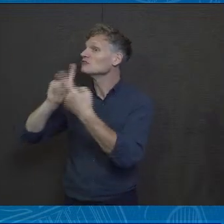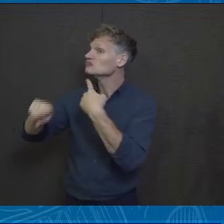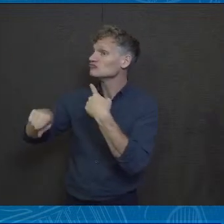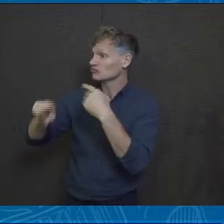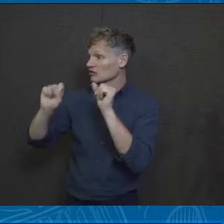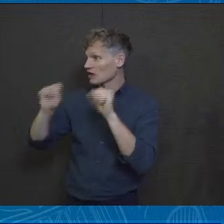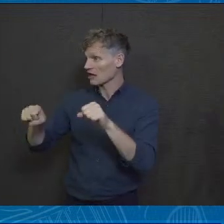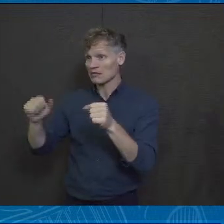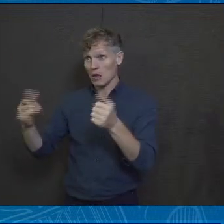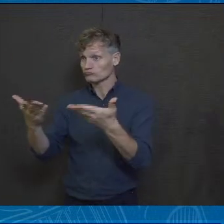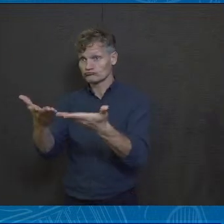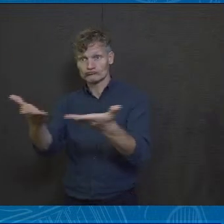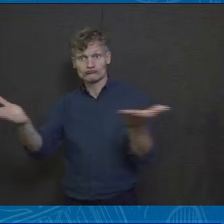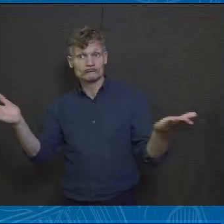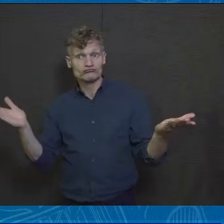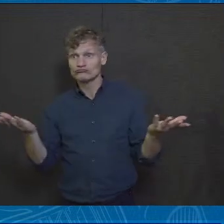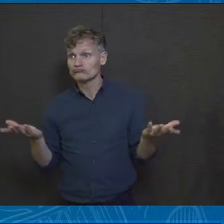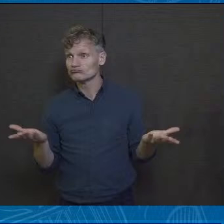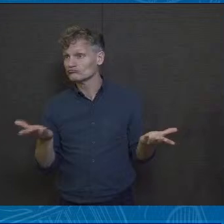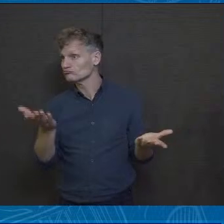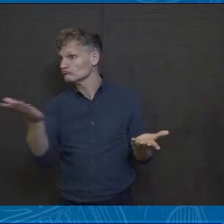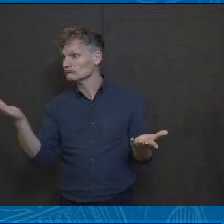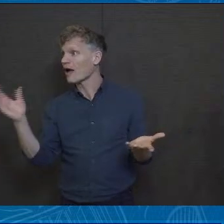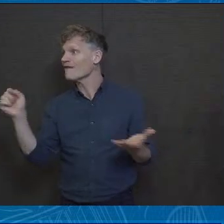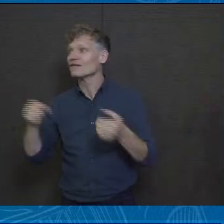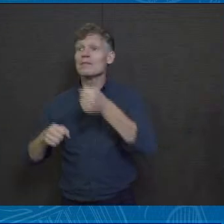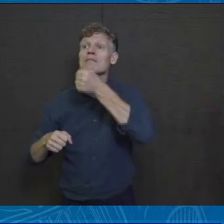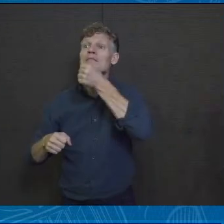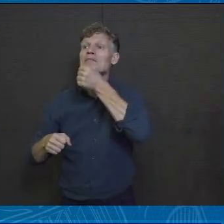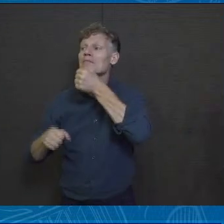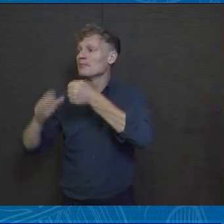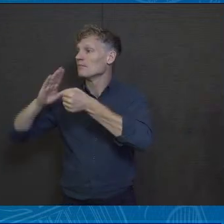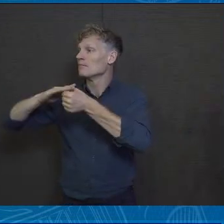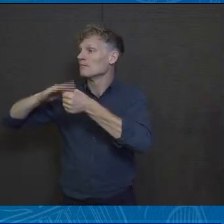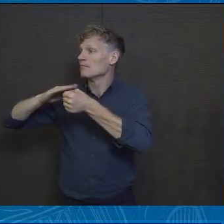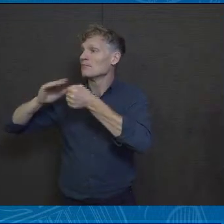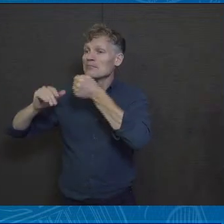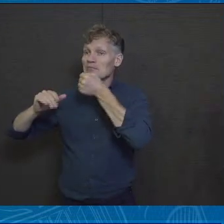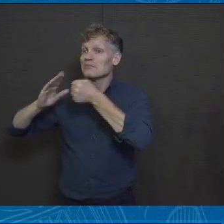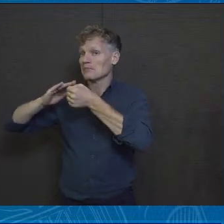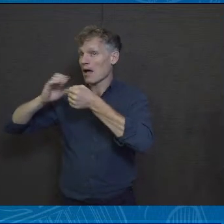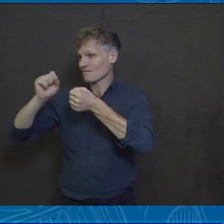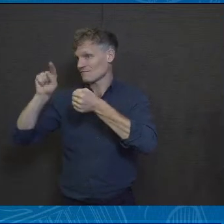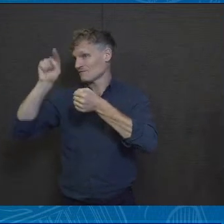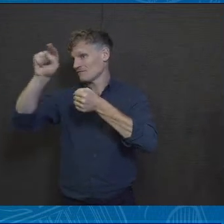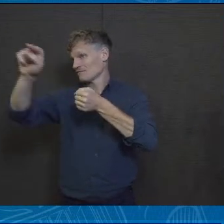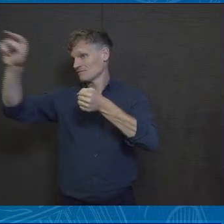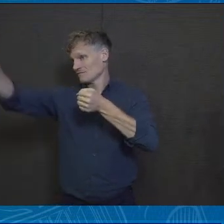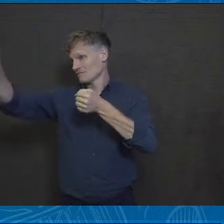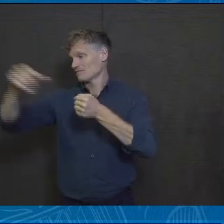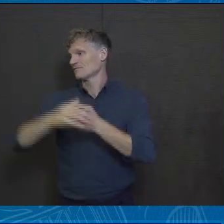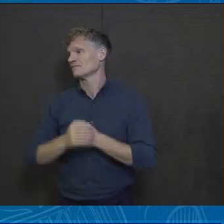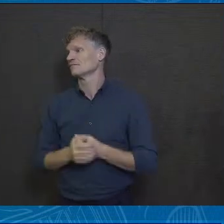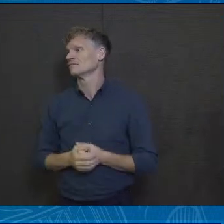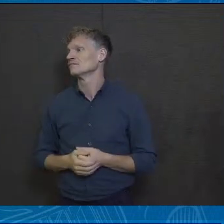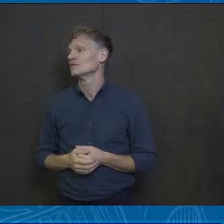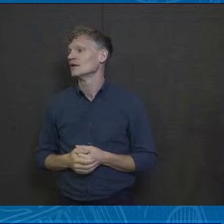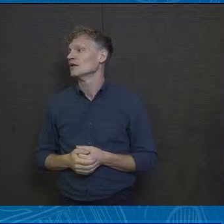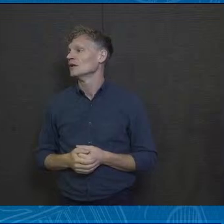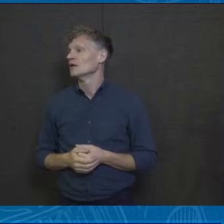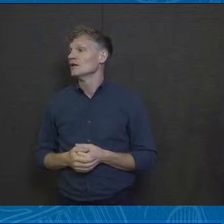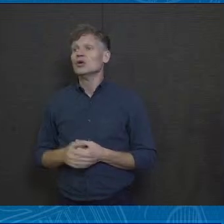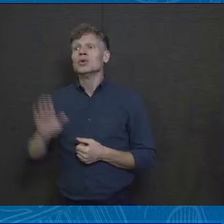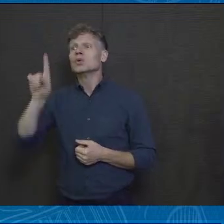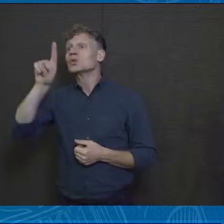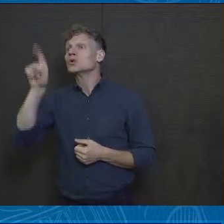is open. There are microphones in the center of the room. If you have a question,